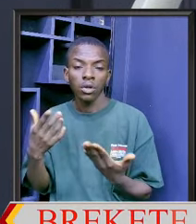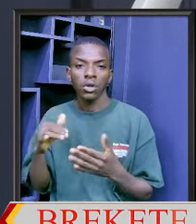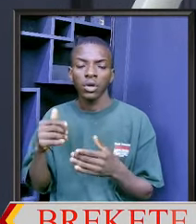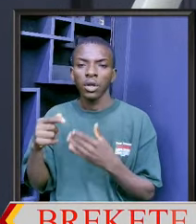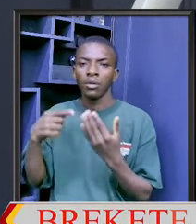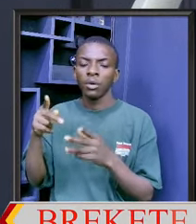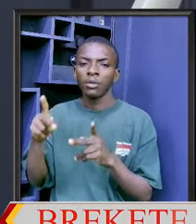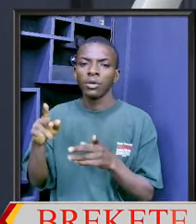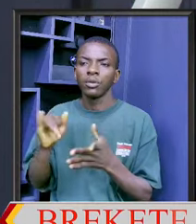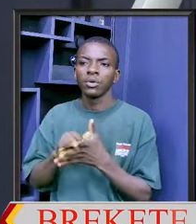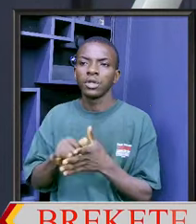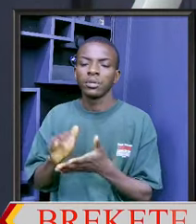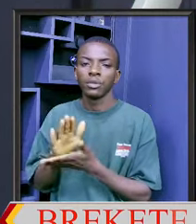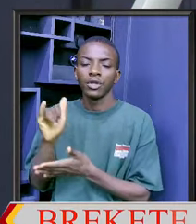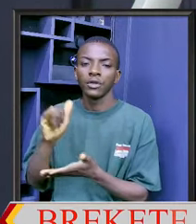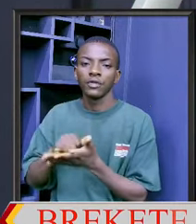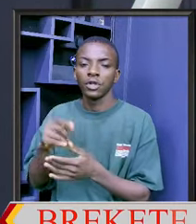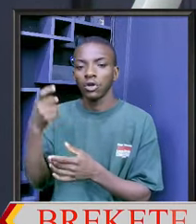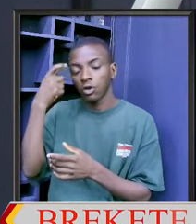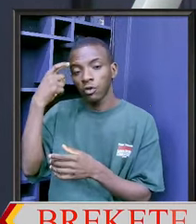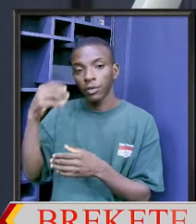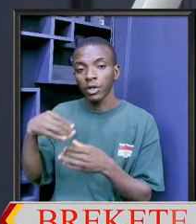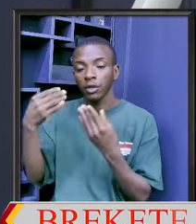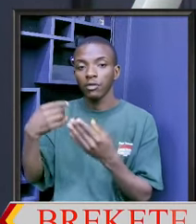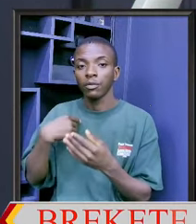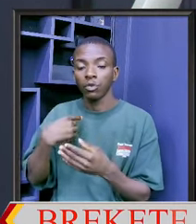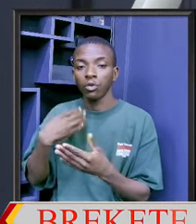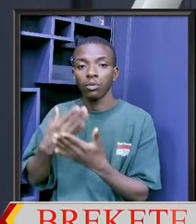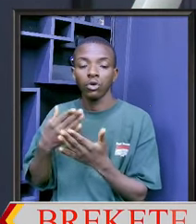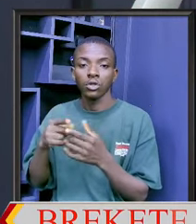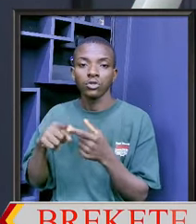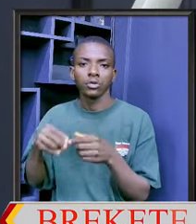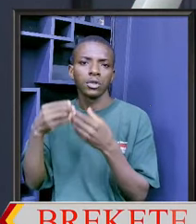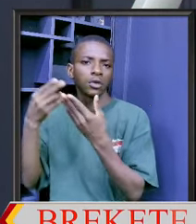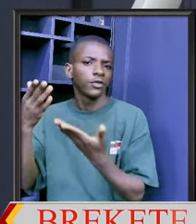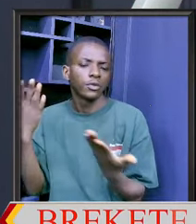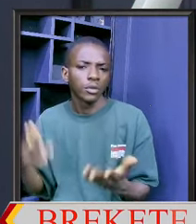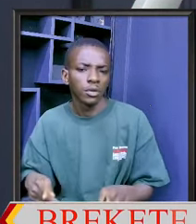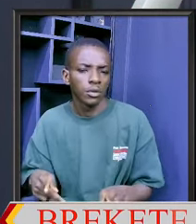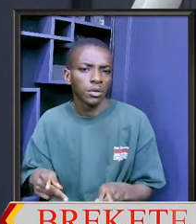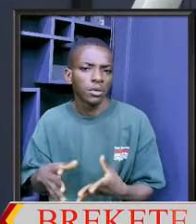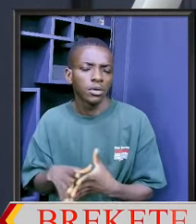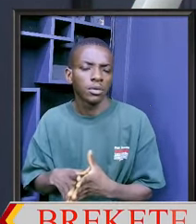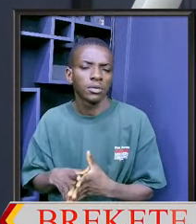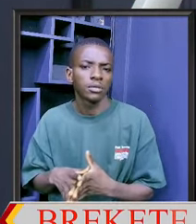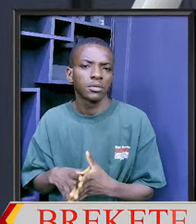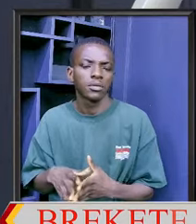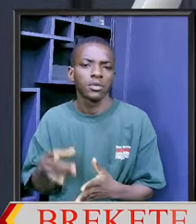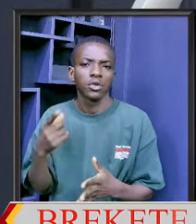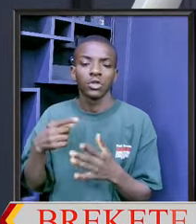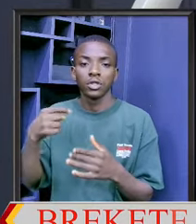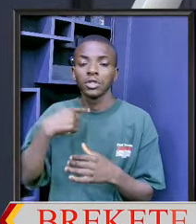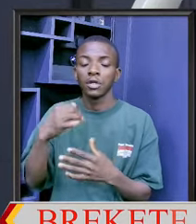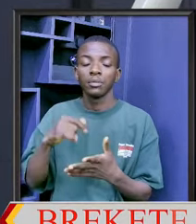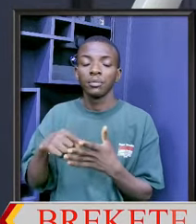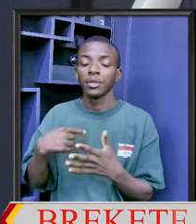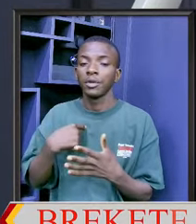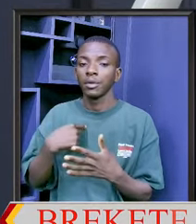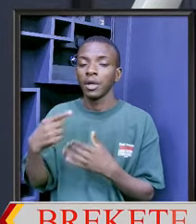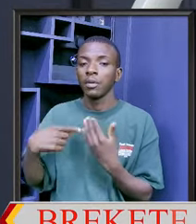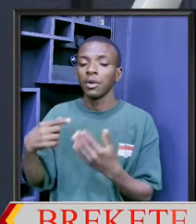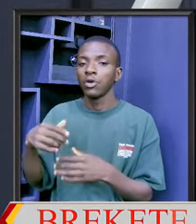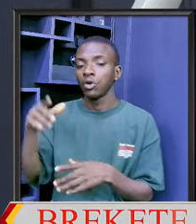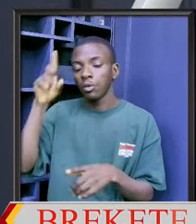you there amongst the people where you believe, say, government, they give me money to give on her? No. So you tell me about